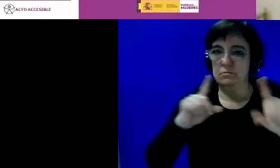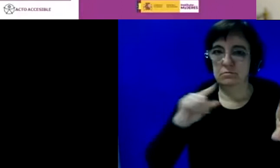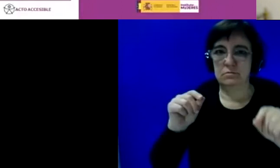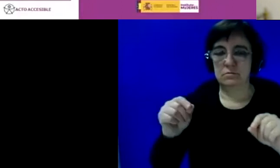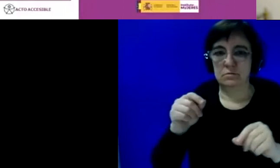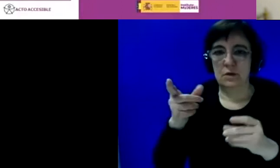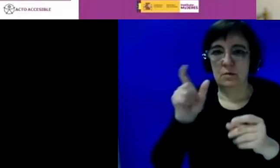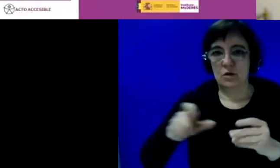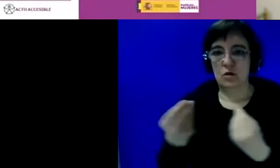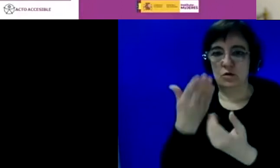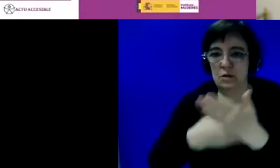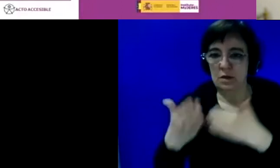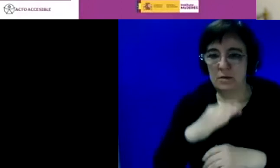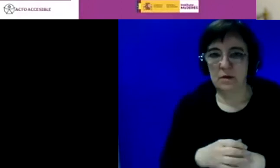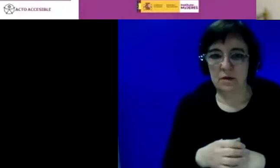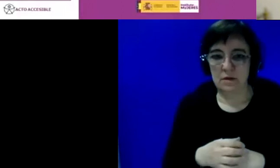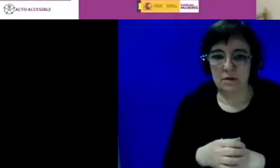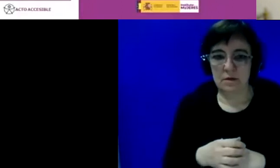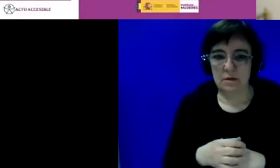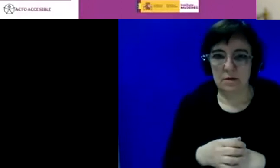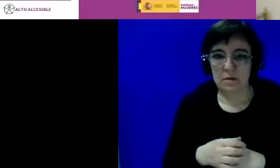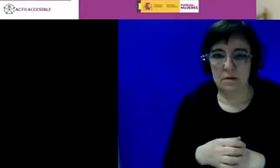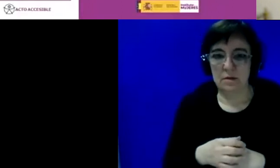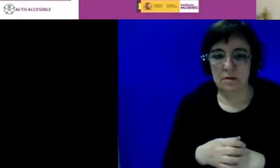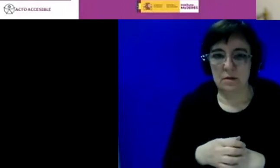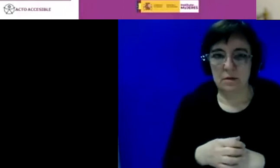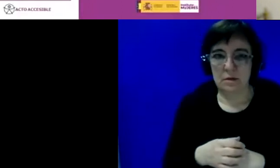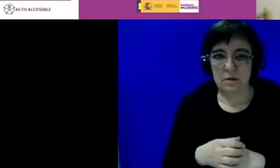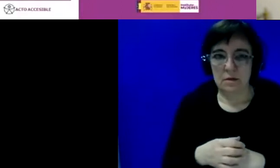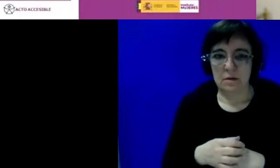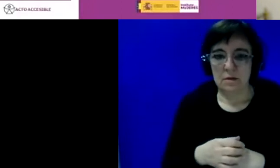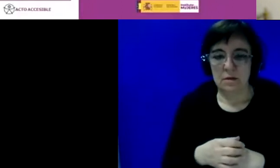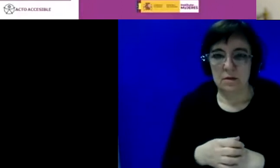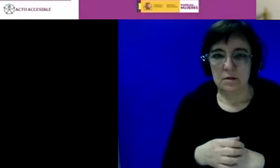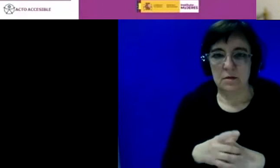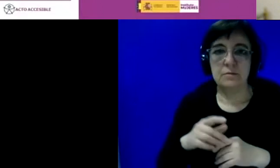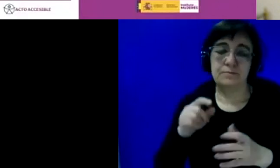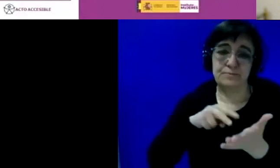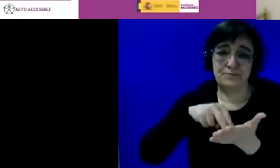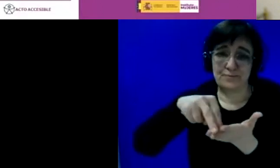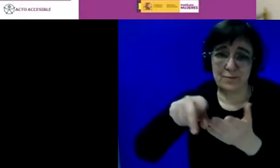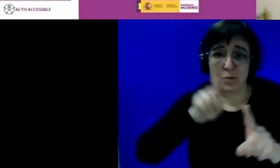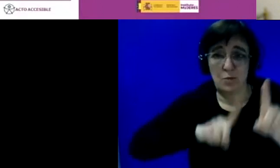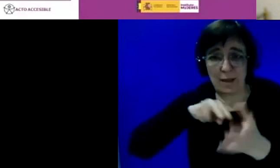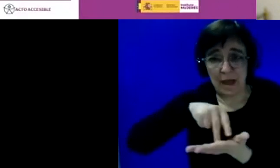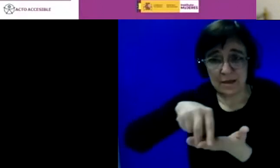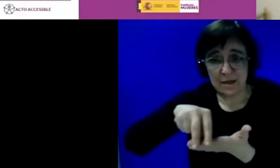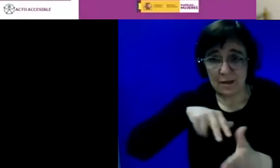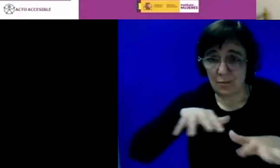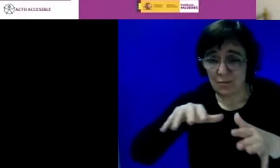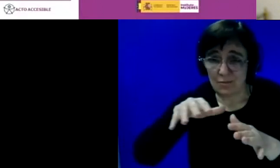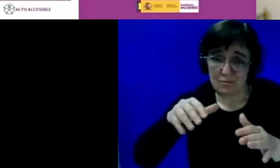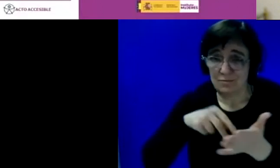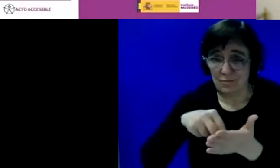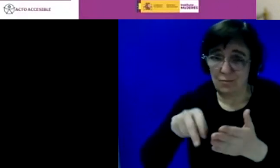the association in Kherson, people with reduced mobility, release a Paralympic sport woman and a volunteer taken